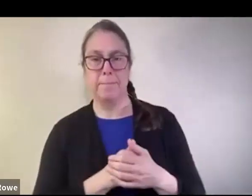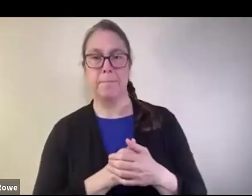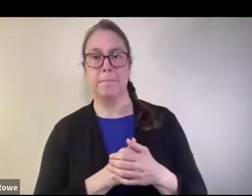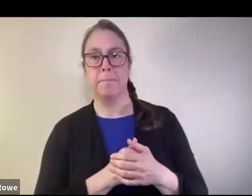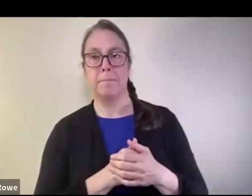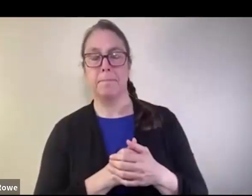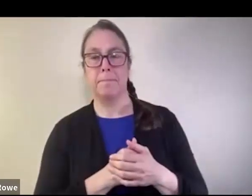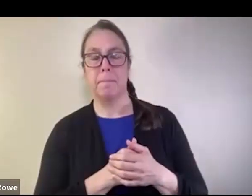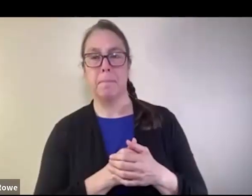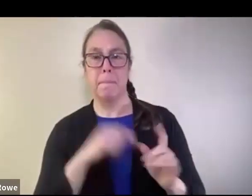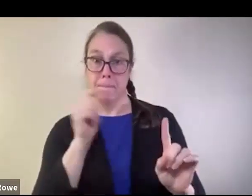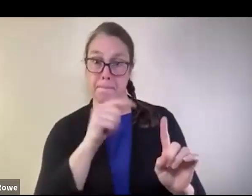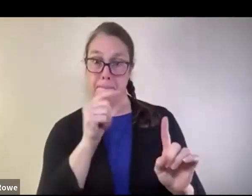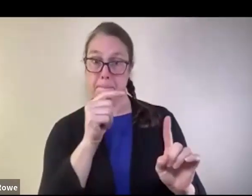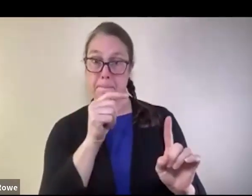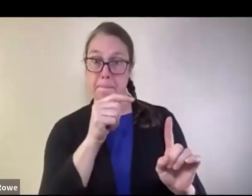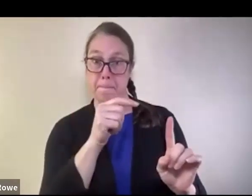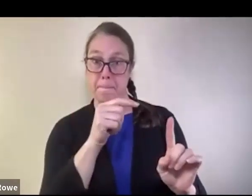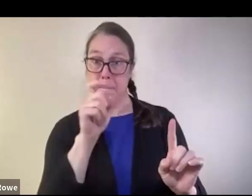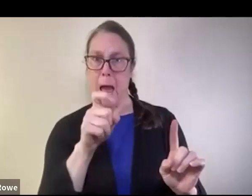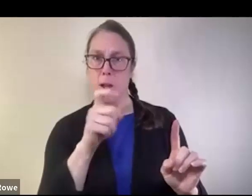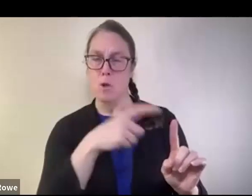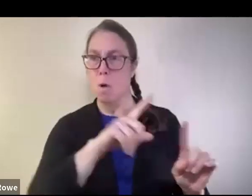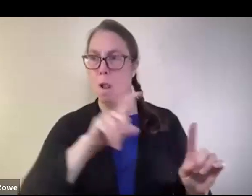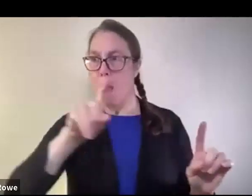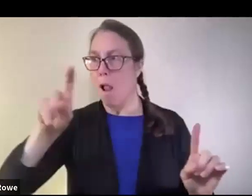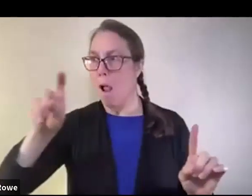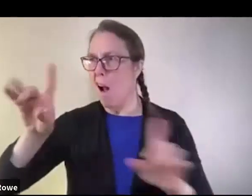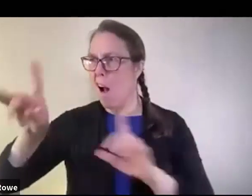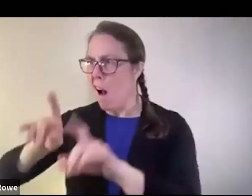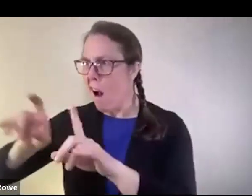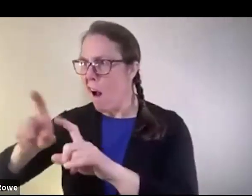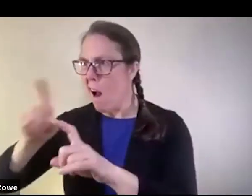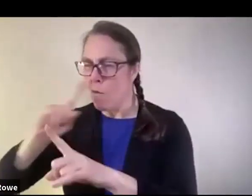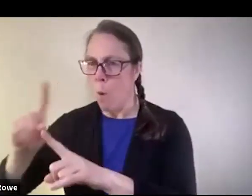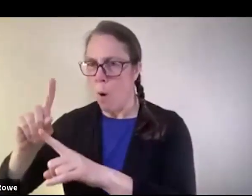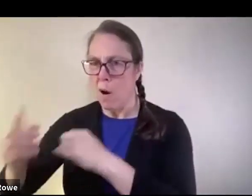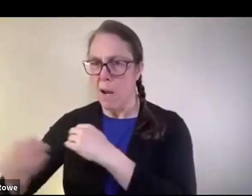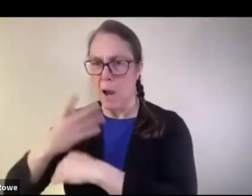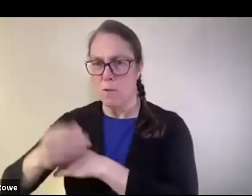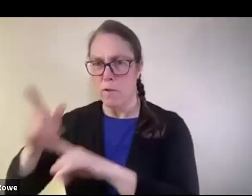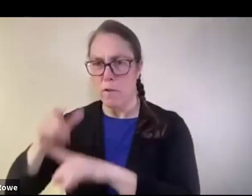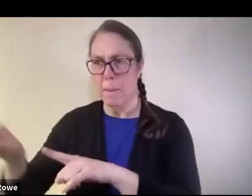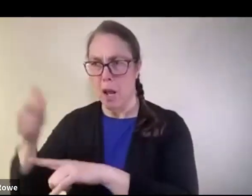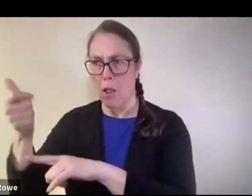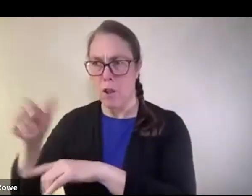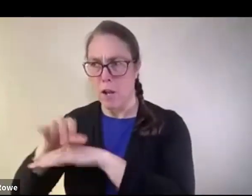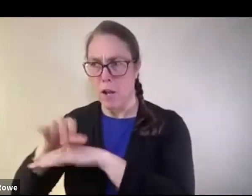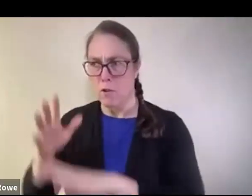and had to go ask questions to another counselor. Another